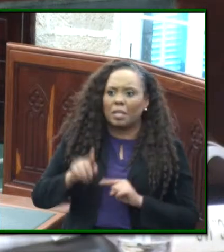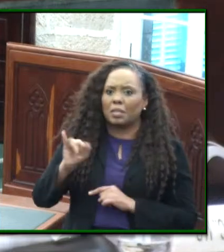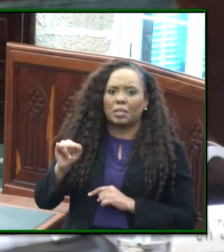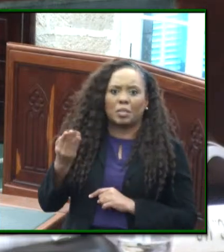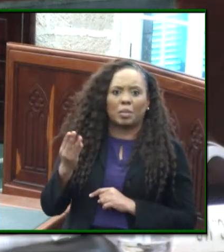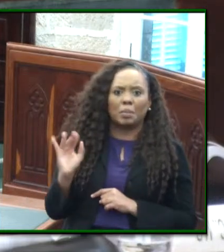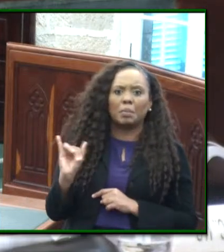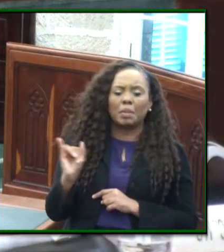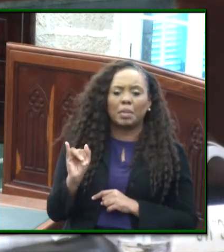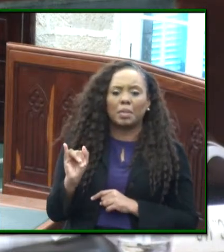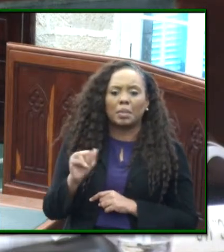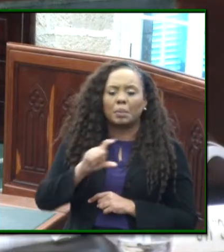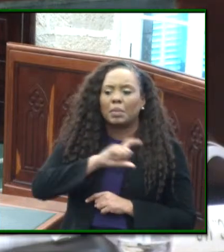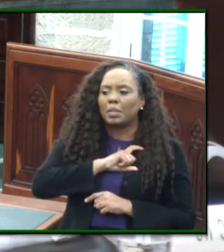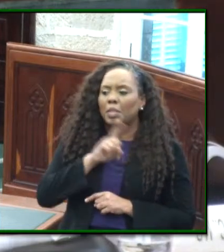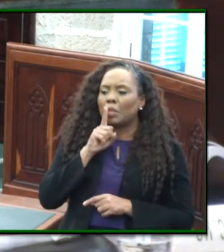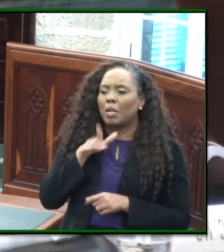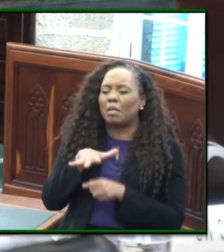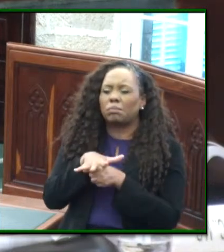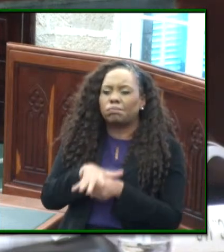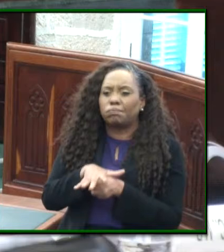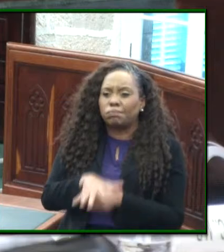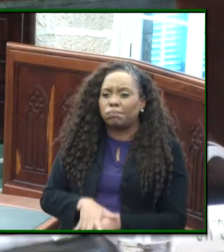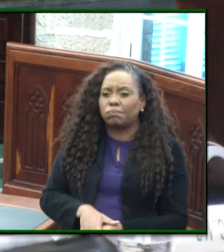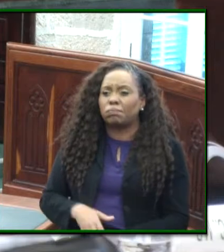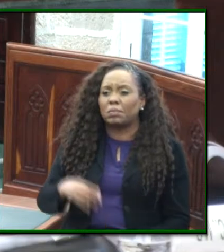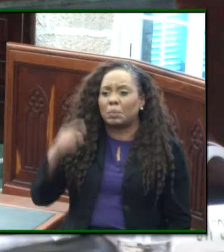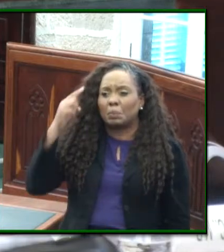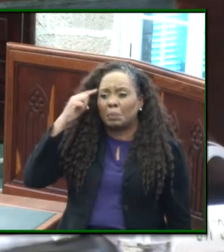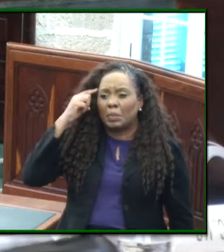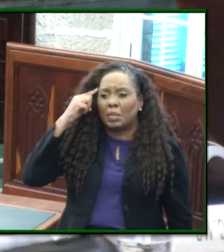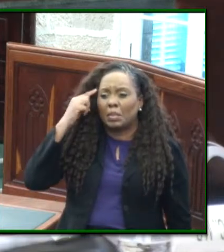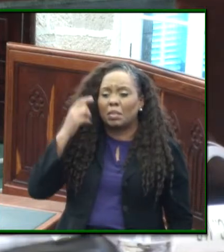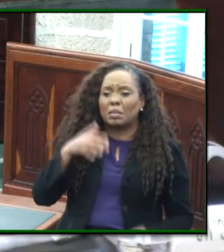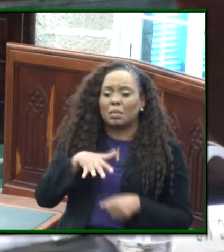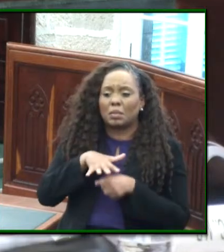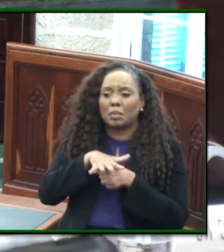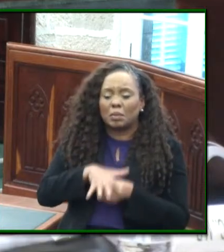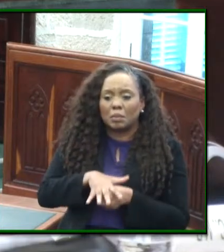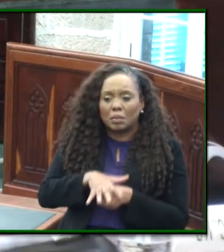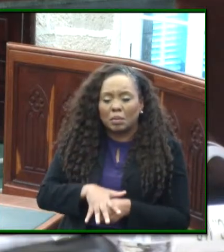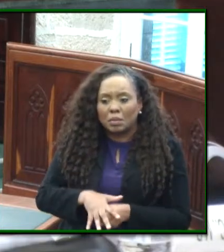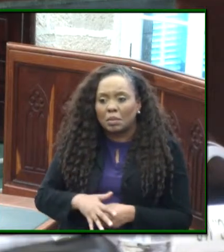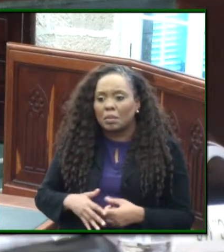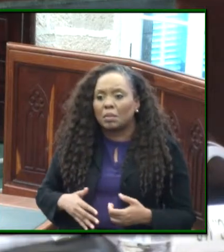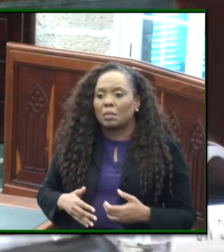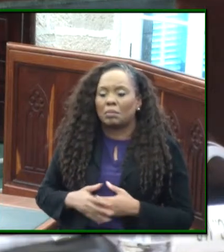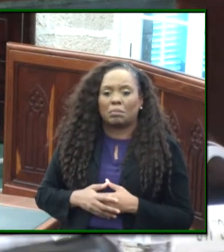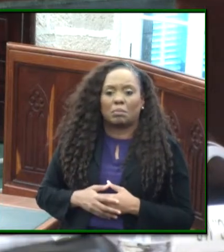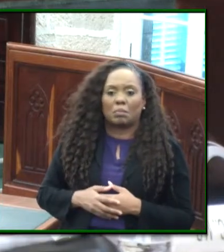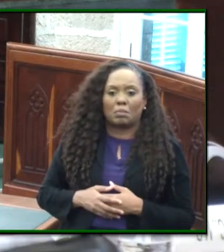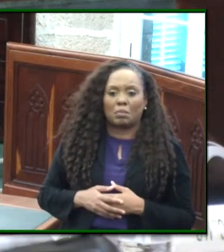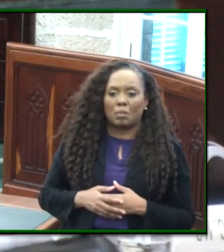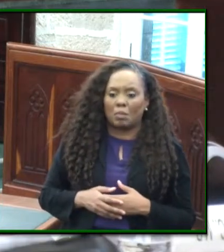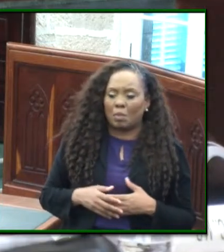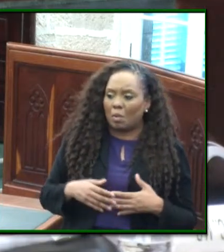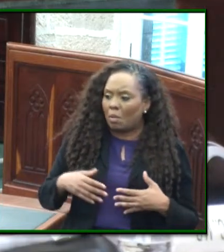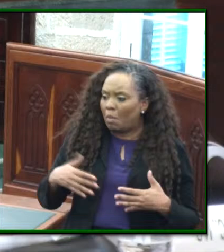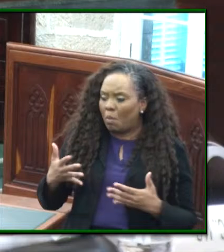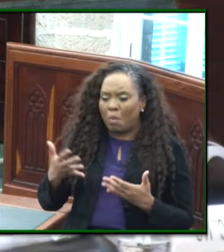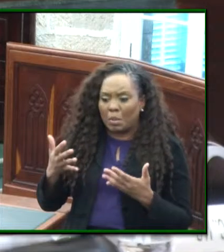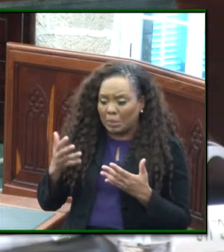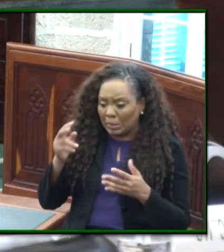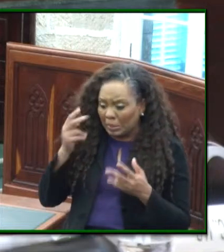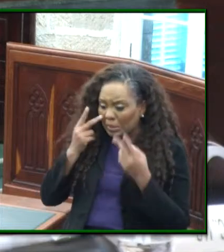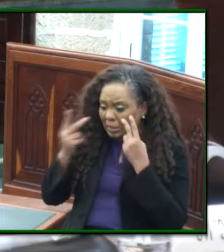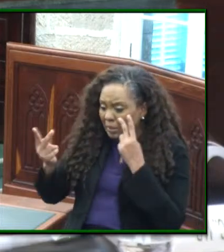bring great strain to individuals and, you know, in terms of the investigation, what they're seeing constantly on the ground. And